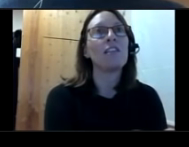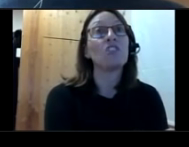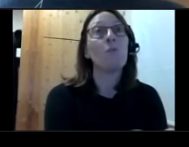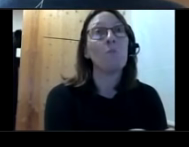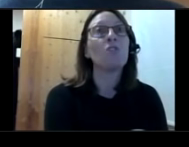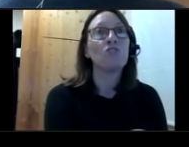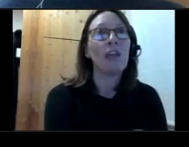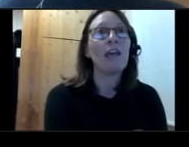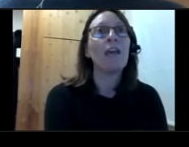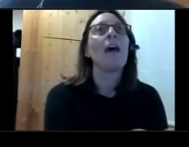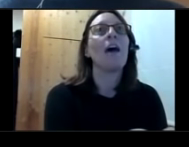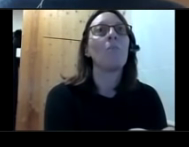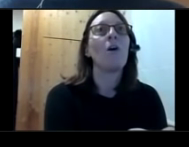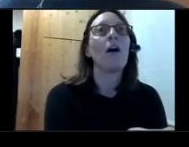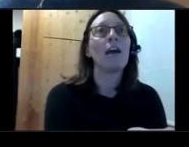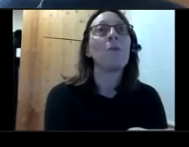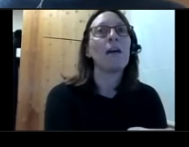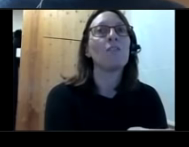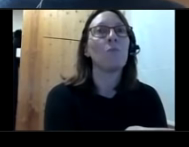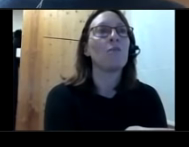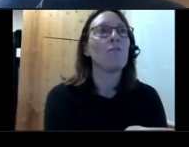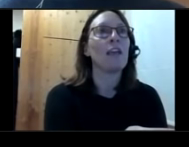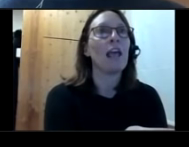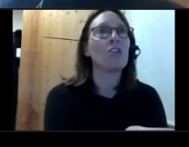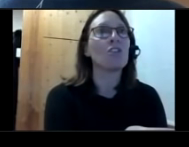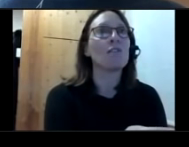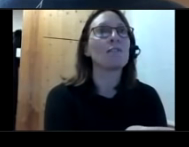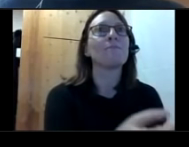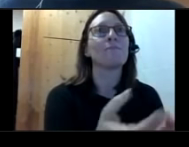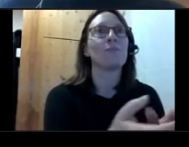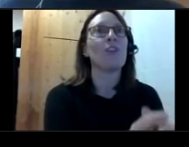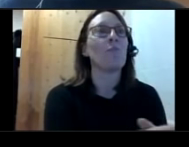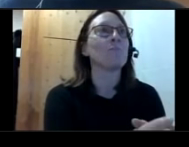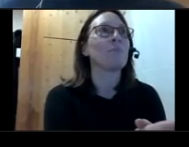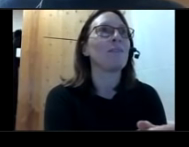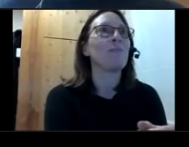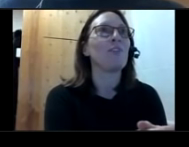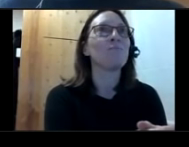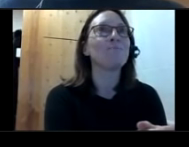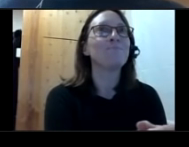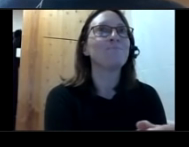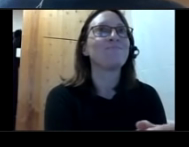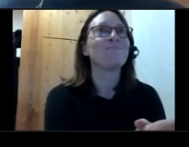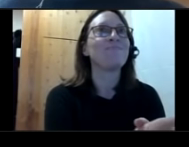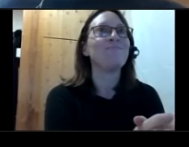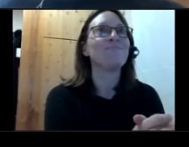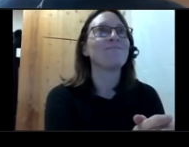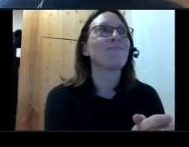third is to do with monitoring and compliance with the regulations. So, moving on.